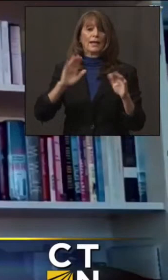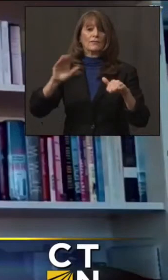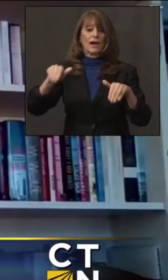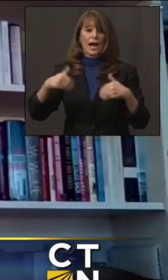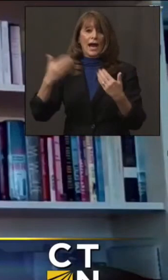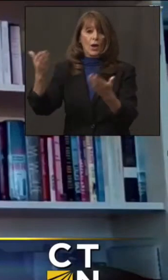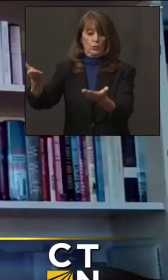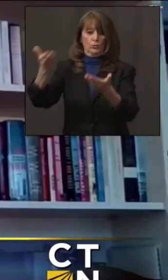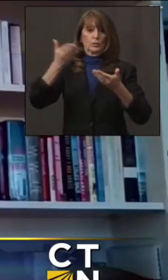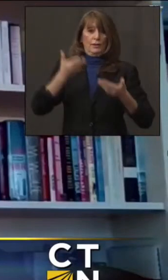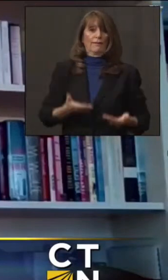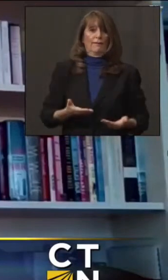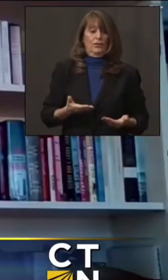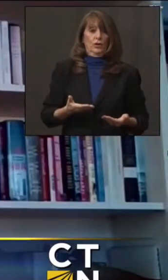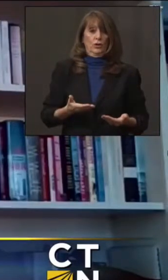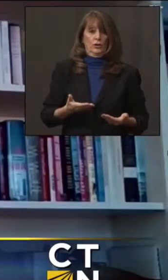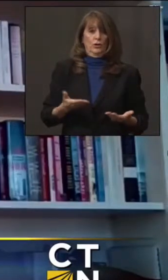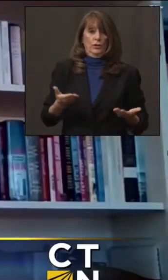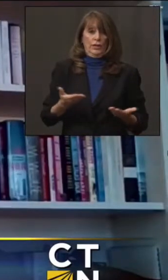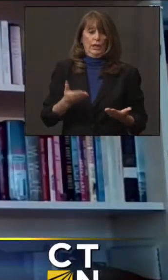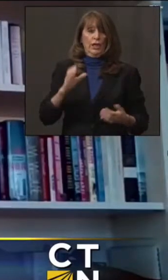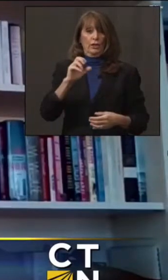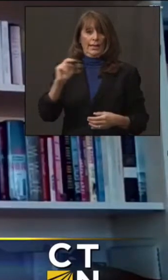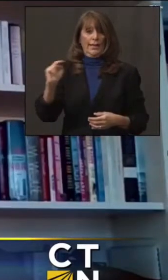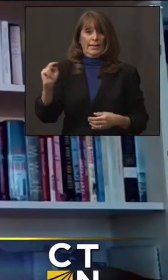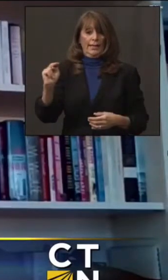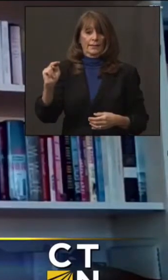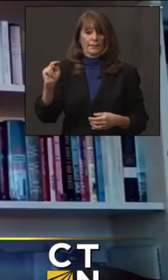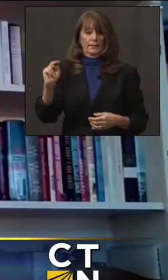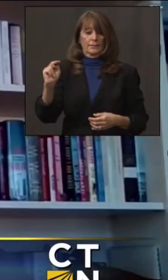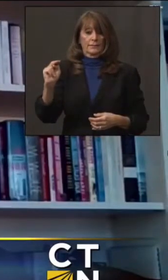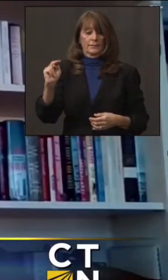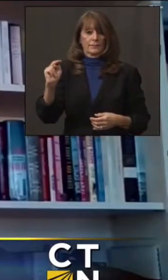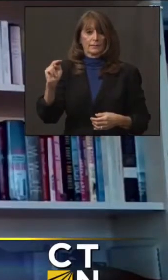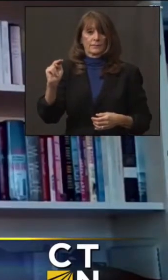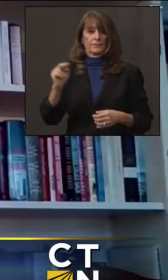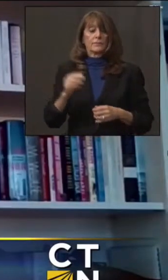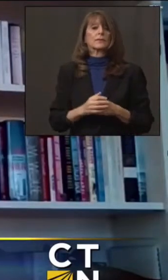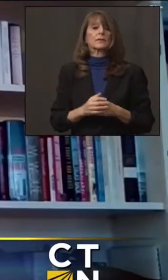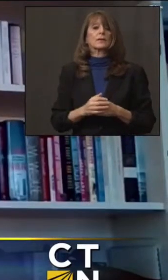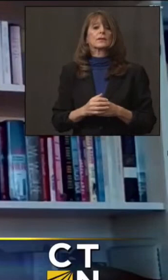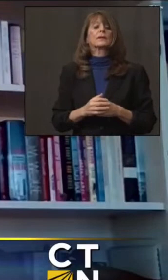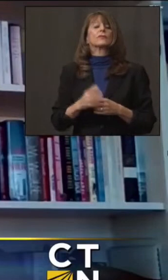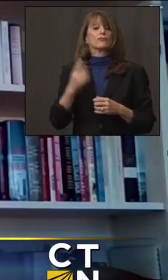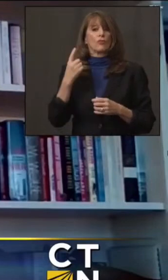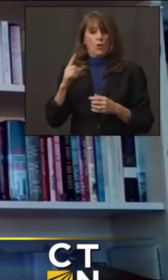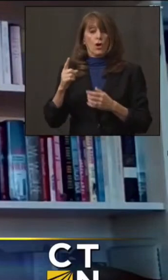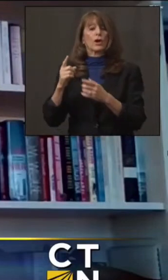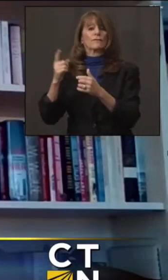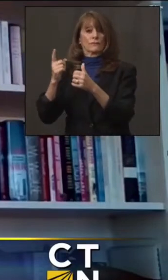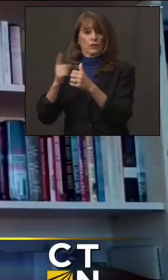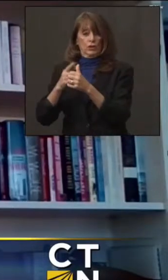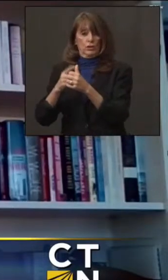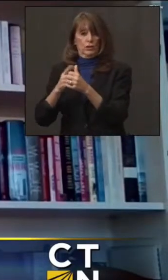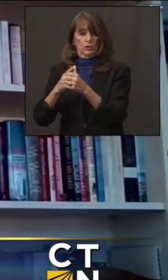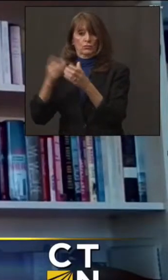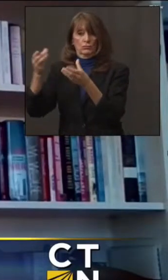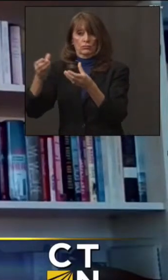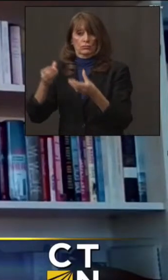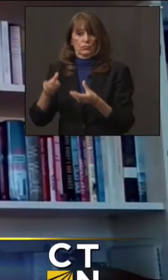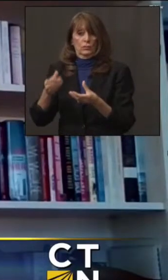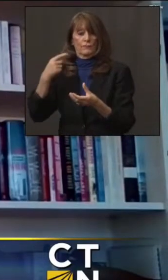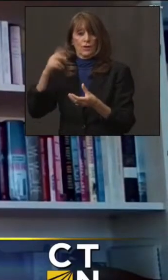delivering vaccine to the state of Connecticut, both for the general supply that's coming to hospitals and